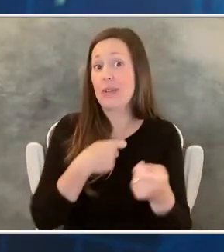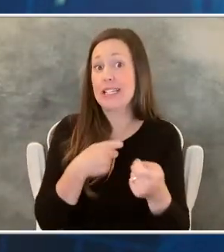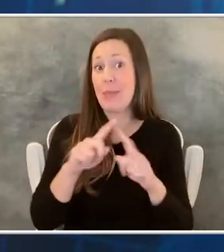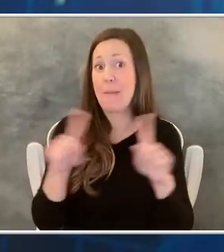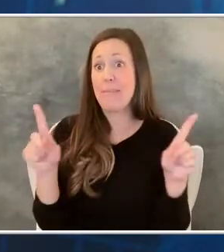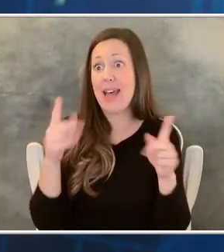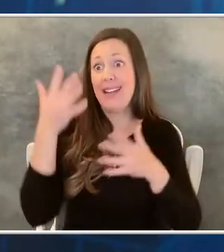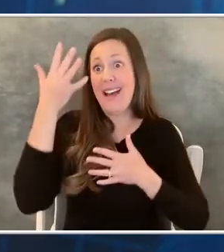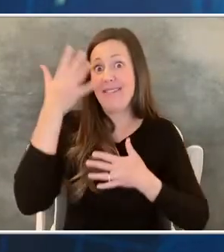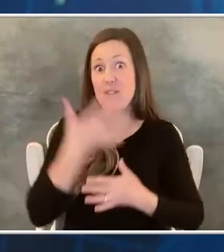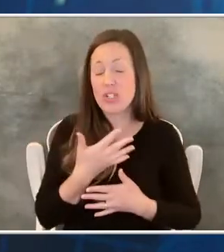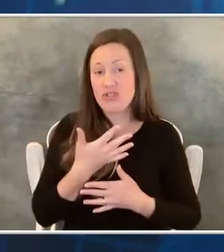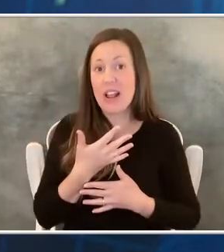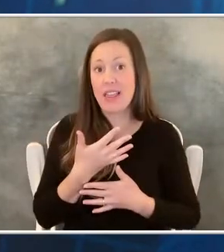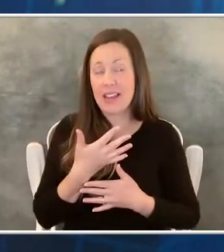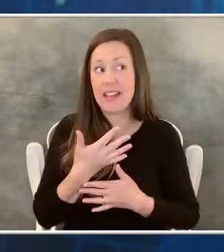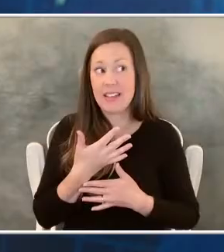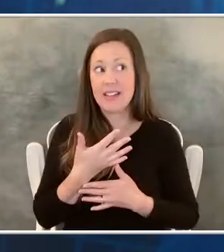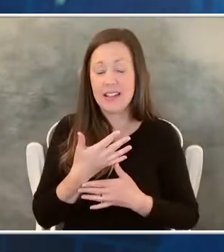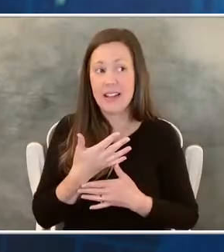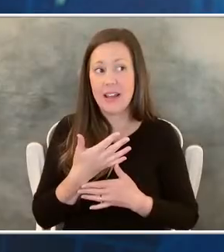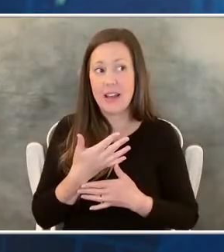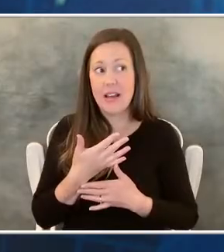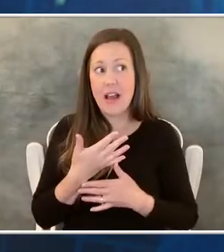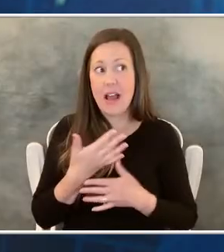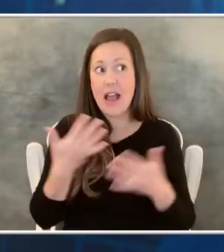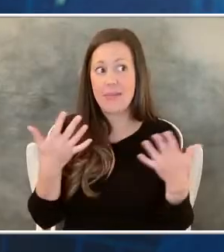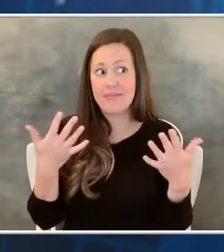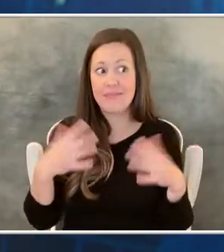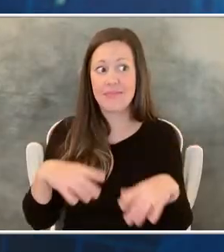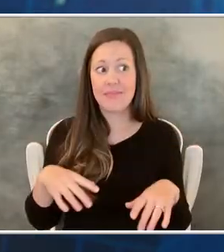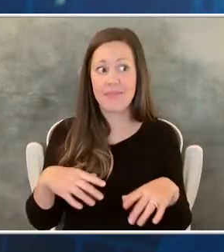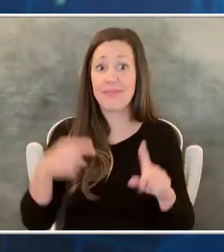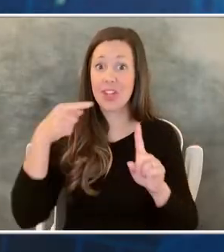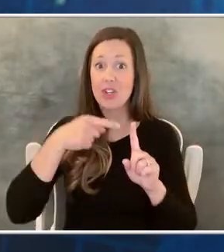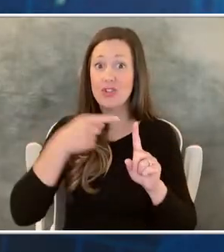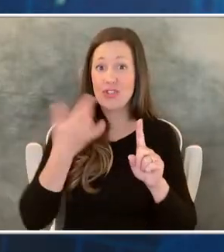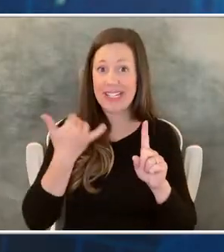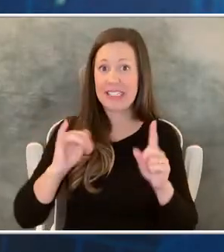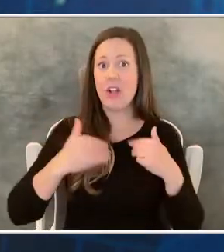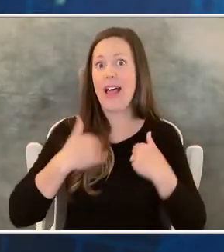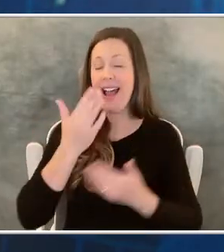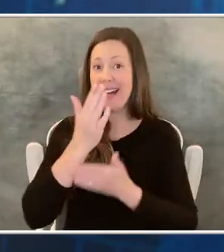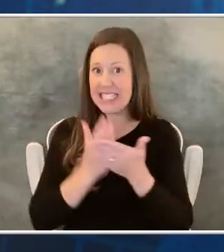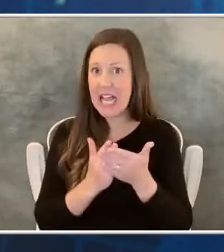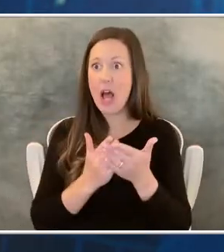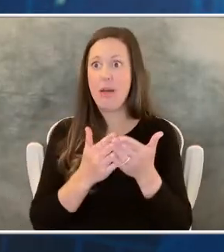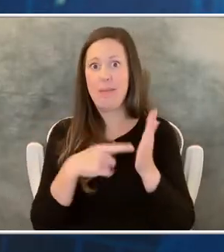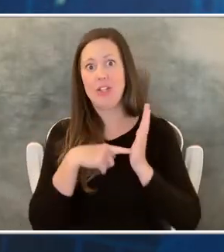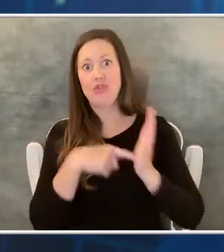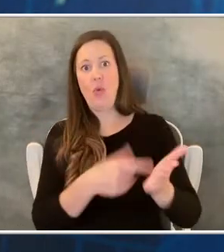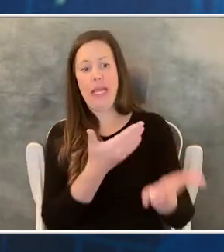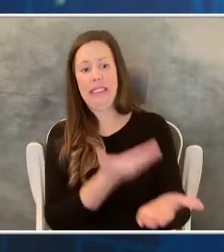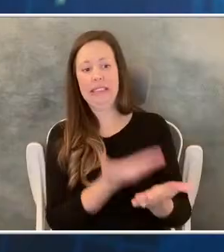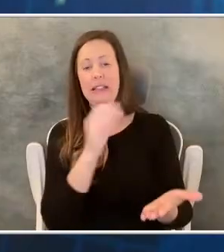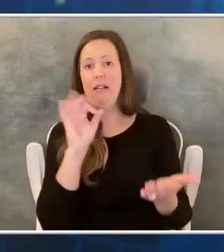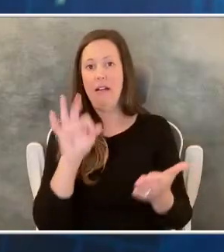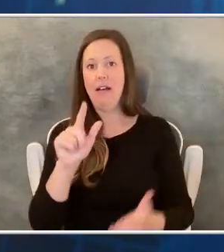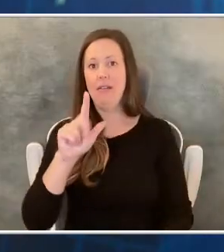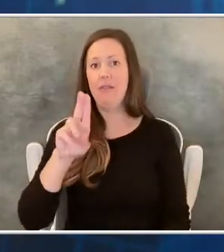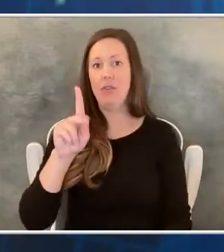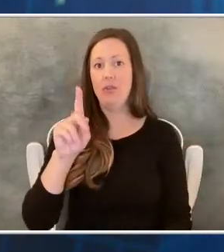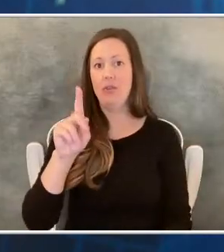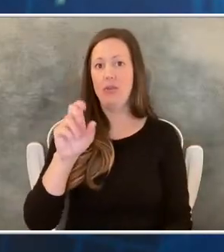Unfortunately, she still had some of the fingerprints of the leukemia even after completion of